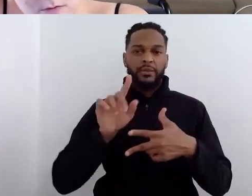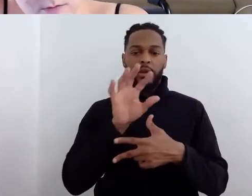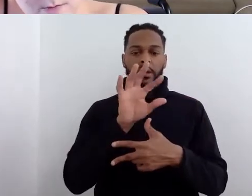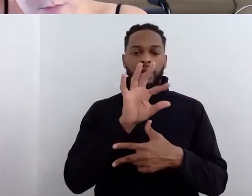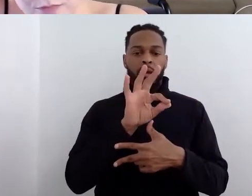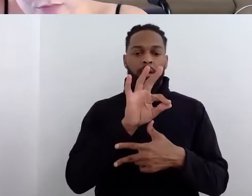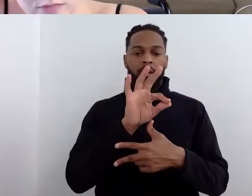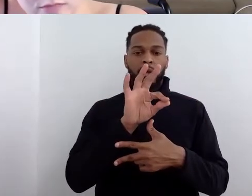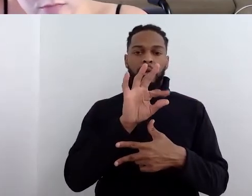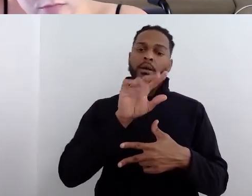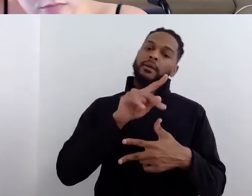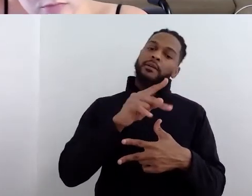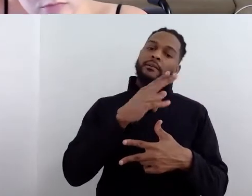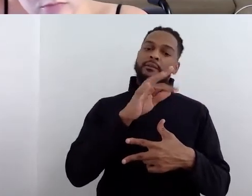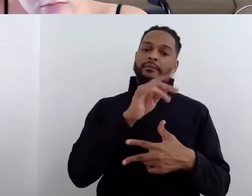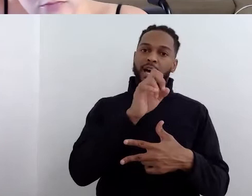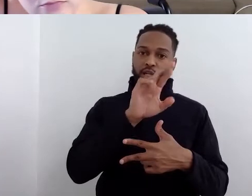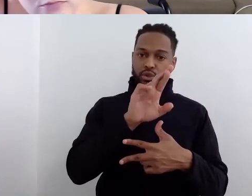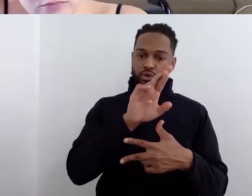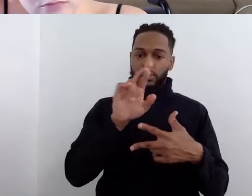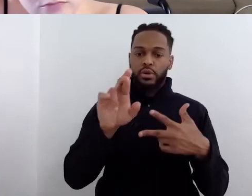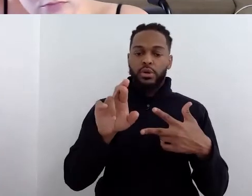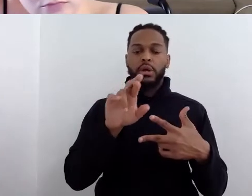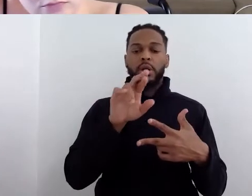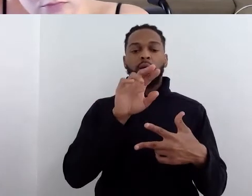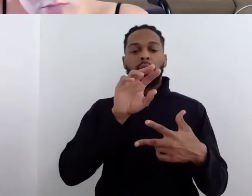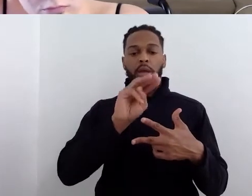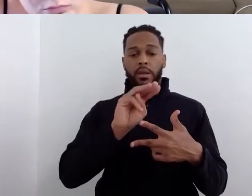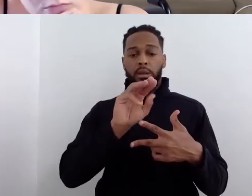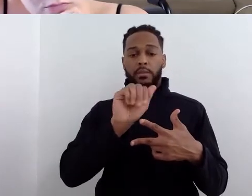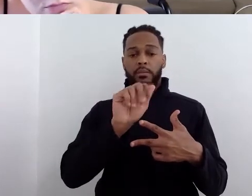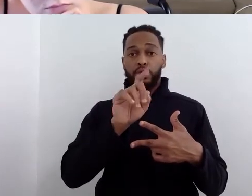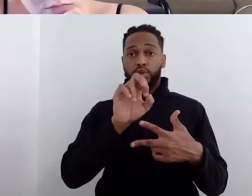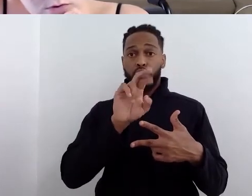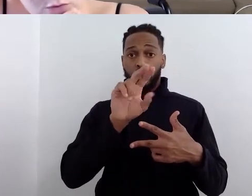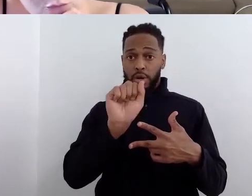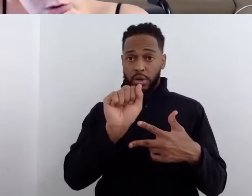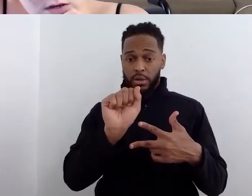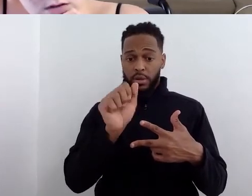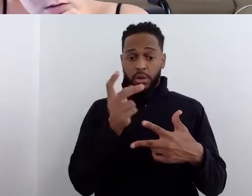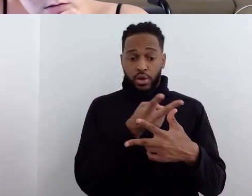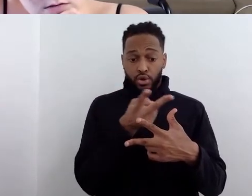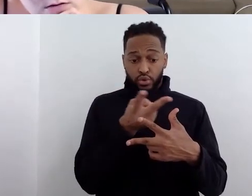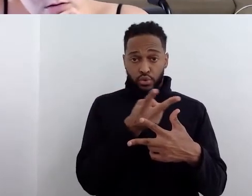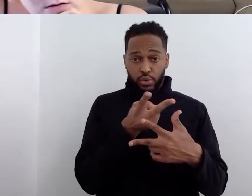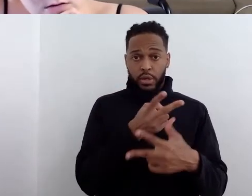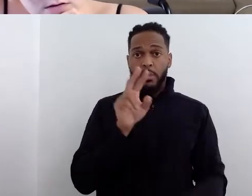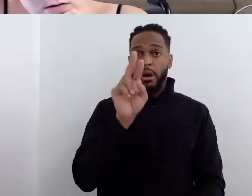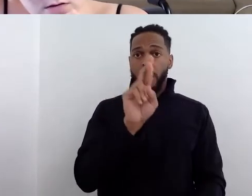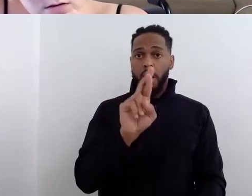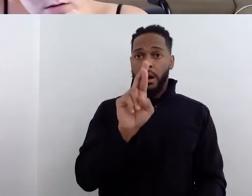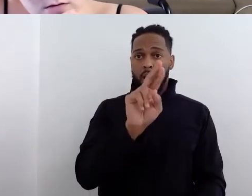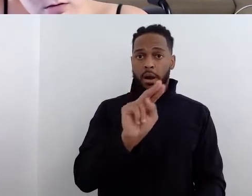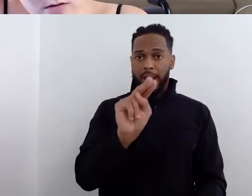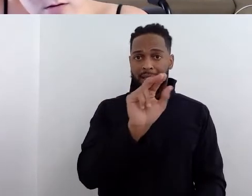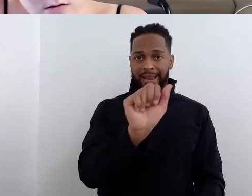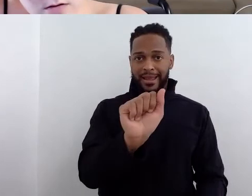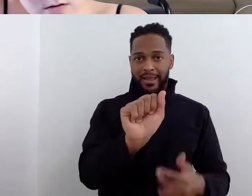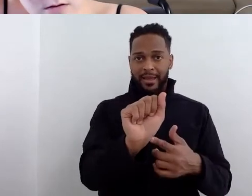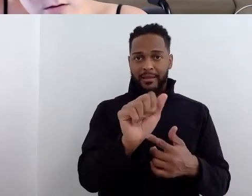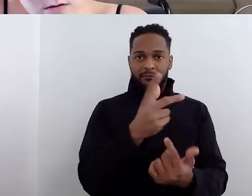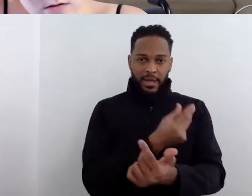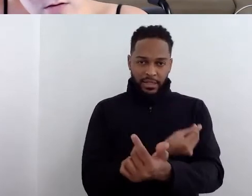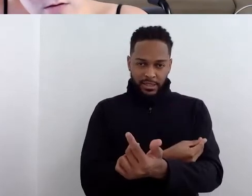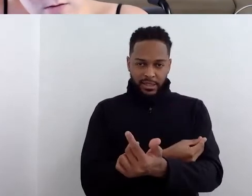vaccines are what's called RNA vaccines, which is RNA is similar to DNA. It's a little complicated,